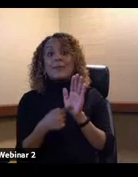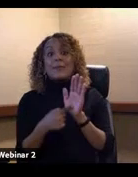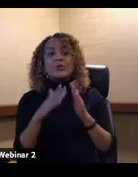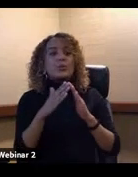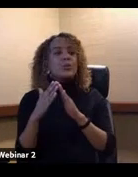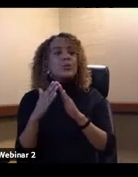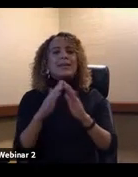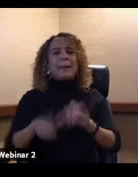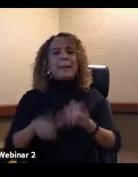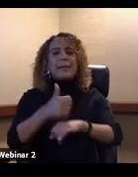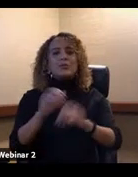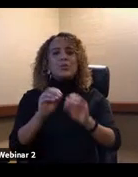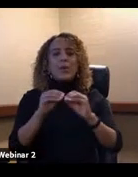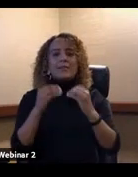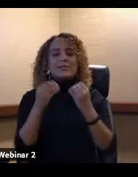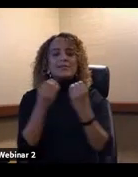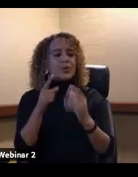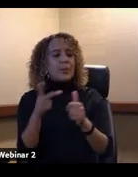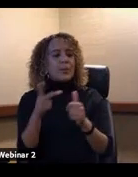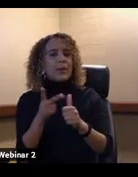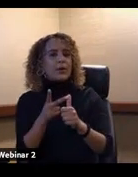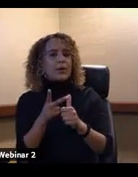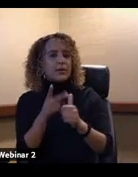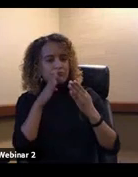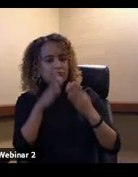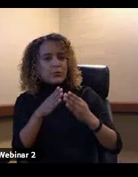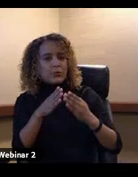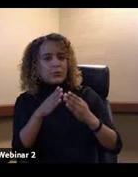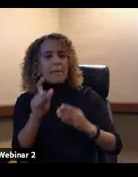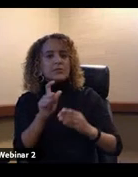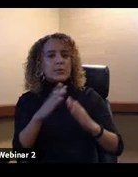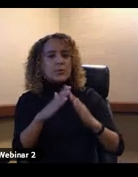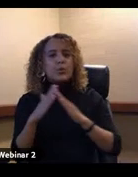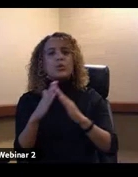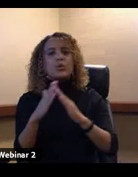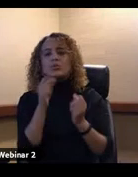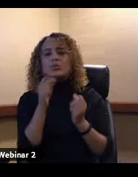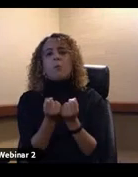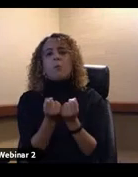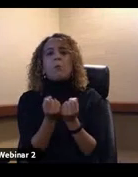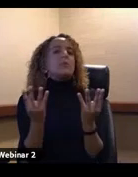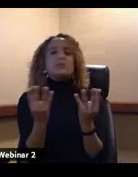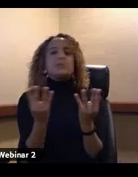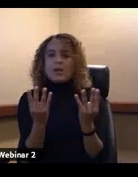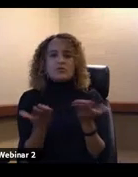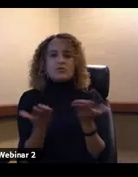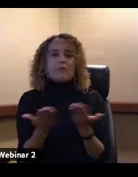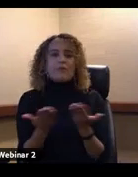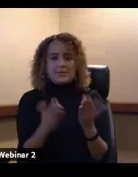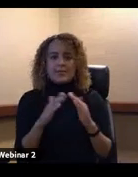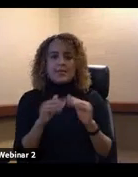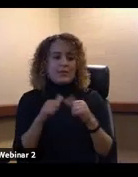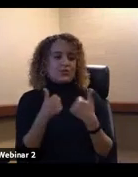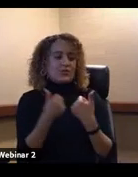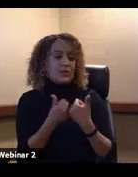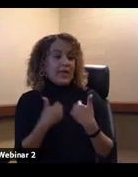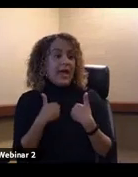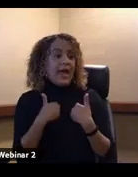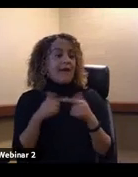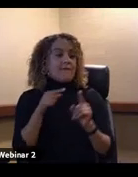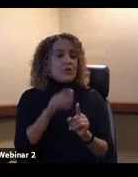Another example is a community-based organization with the primary purpose to serve the Muslim community, who is a multi-service agency and